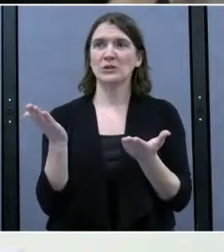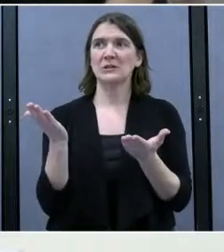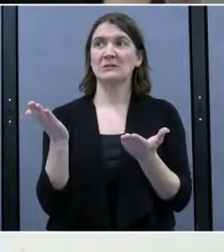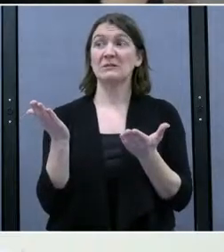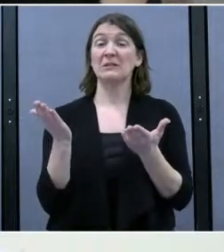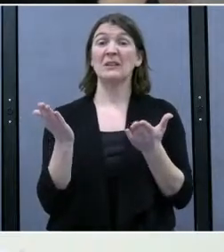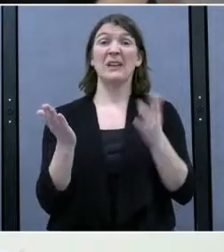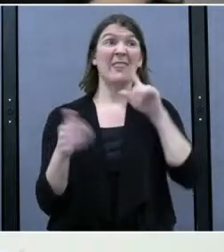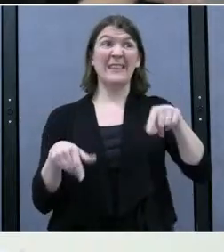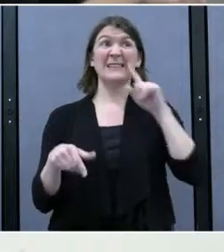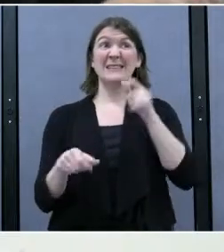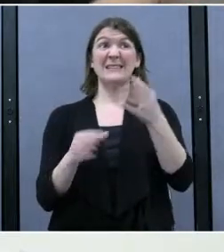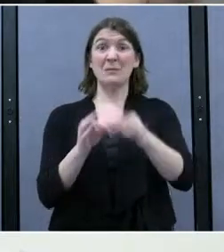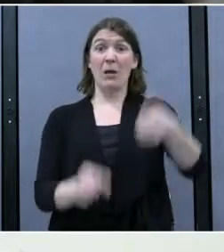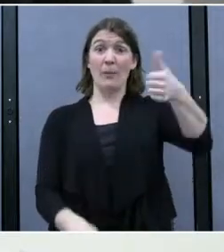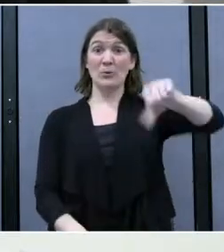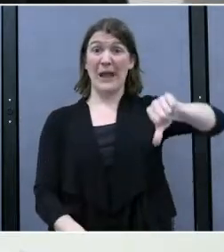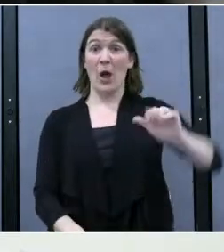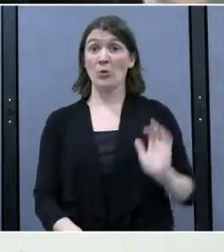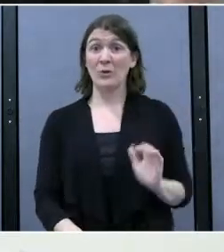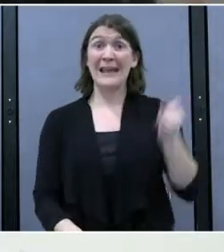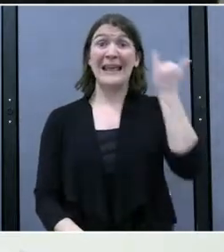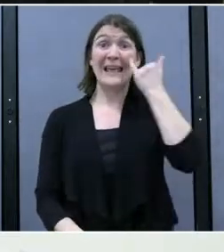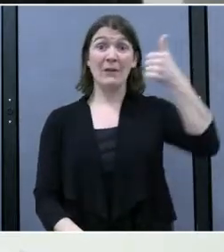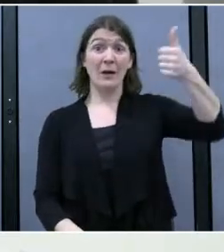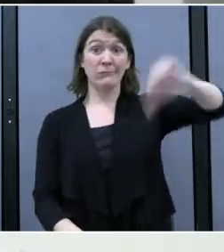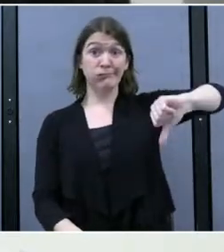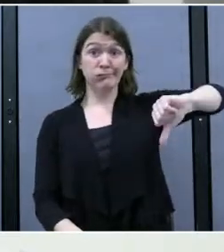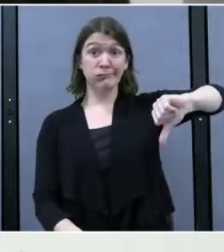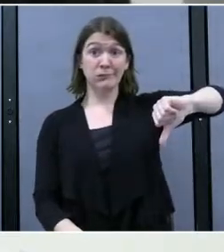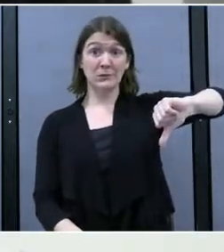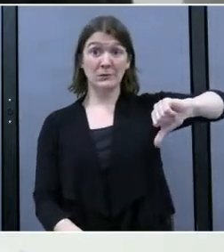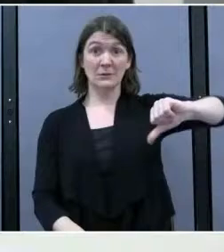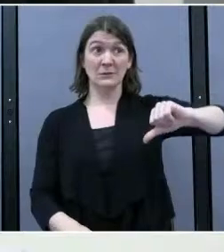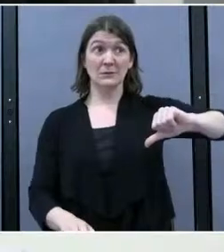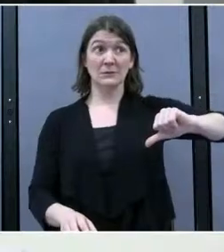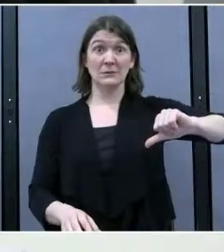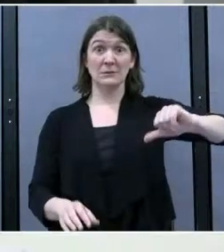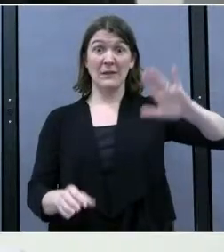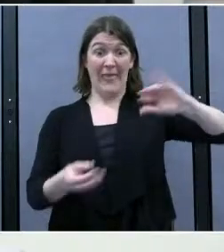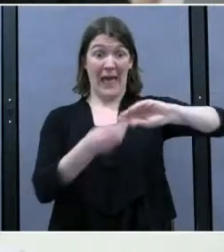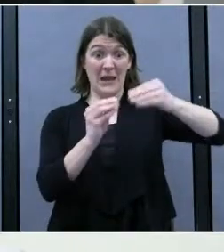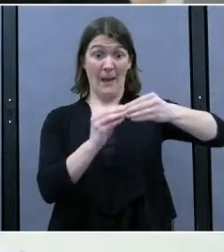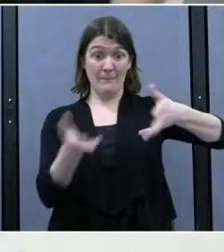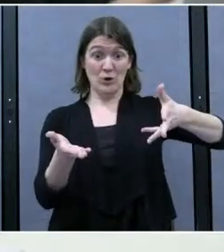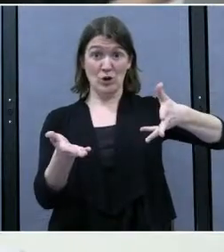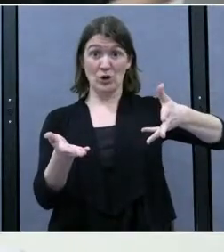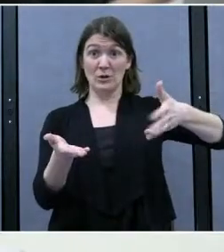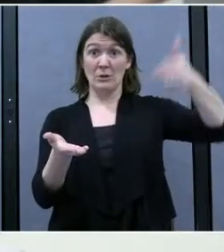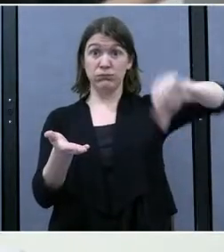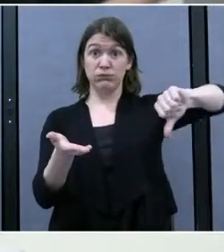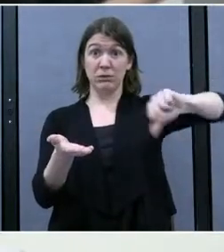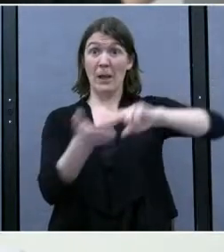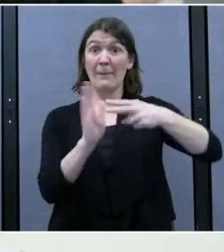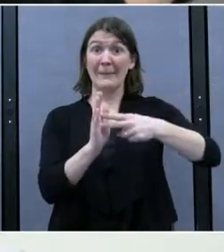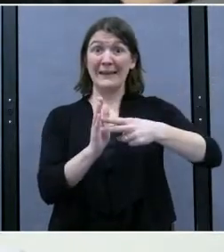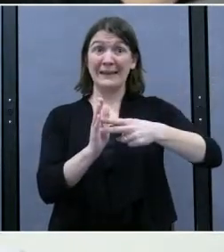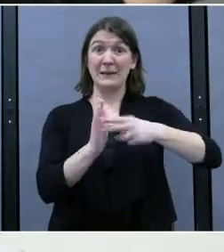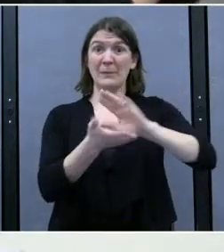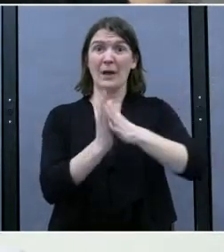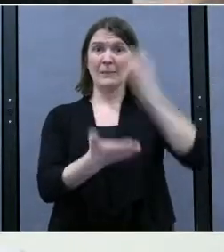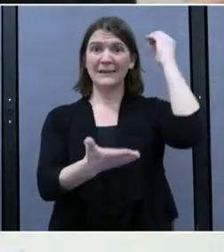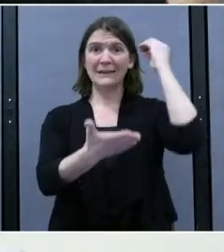up or down vote. If it gets voted down and it's a number here, well then that's a vote, there's no